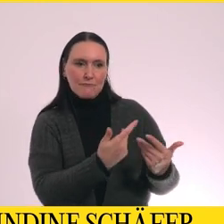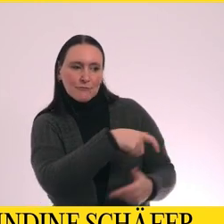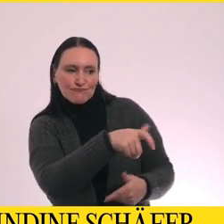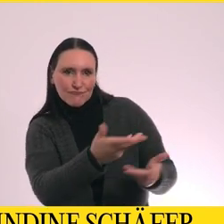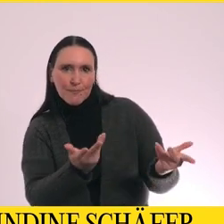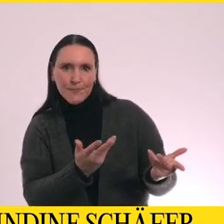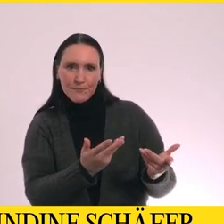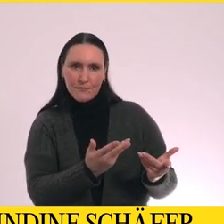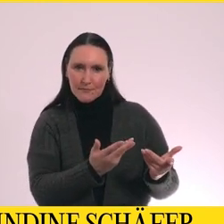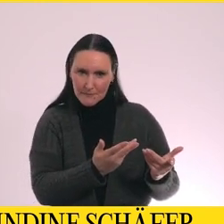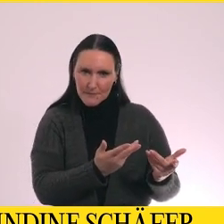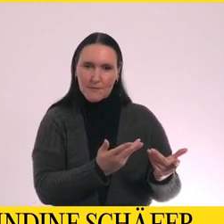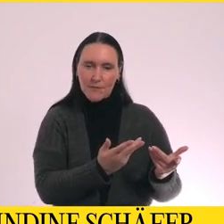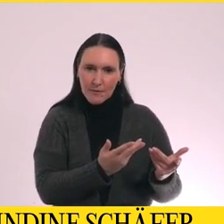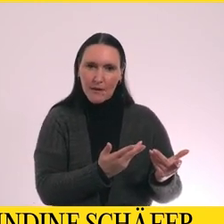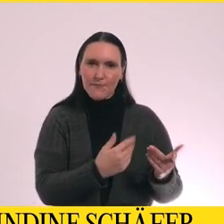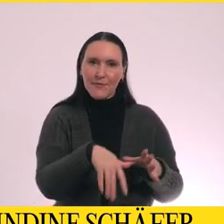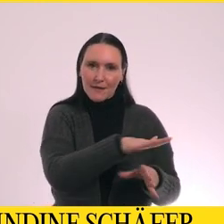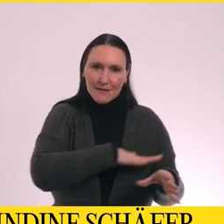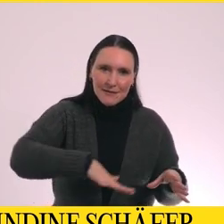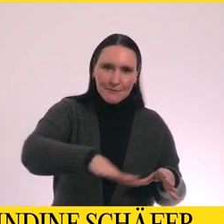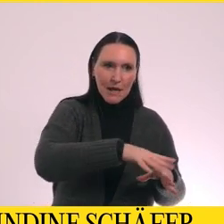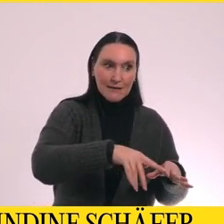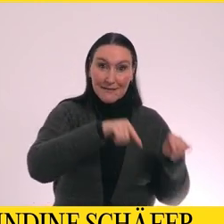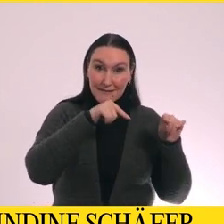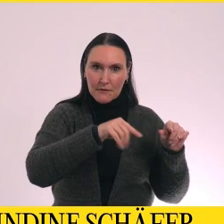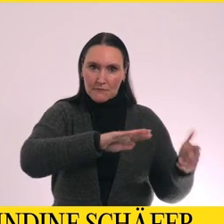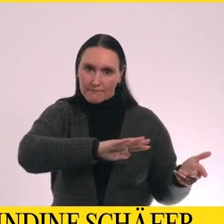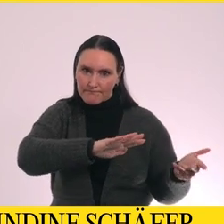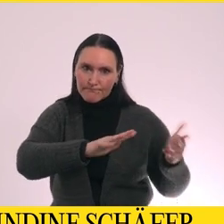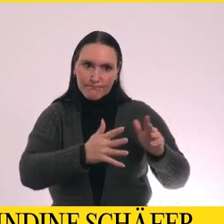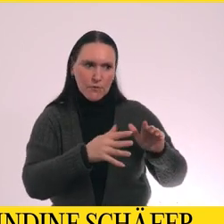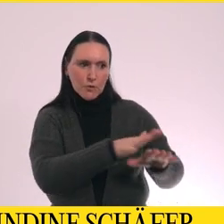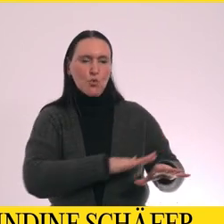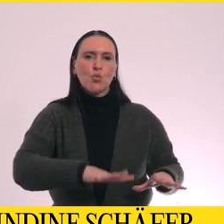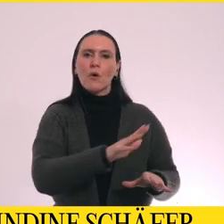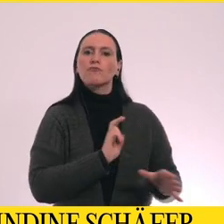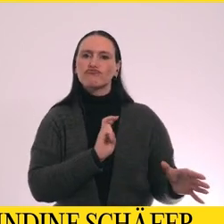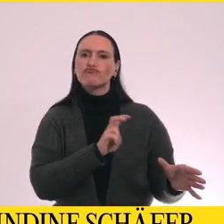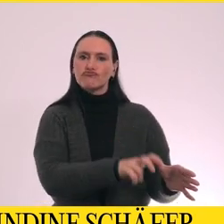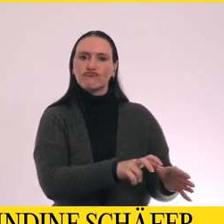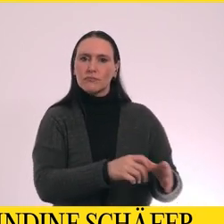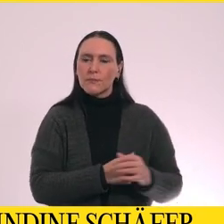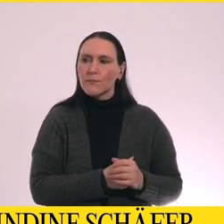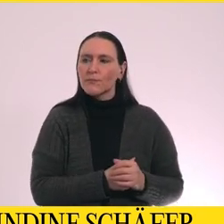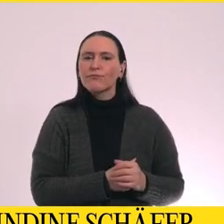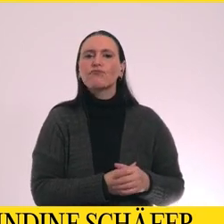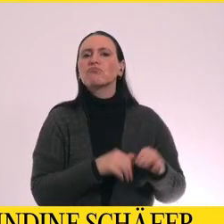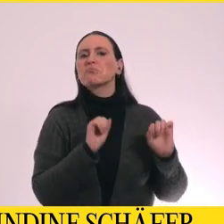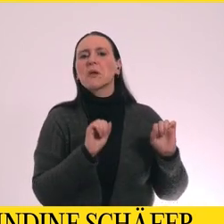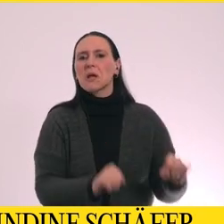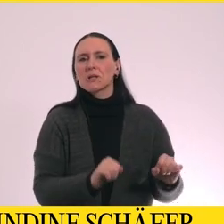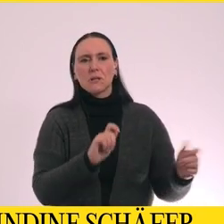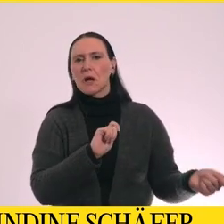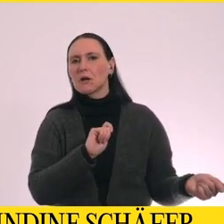that the space, so that we have access to a space that is, it can be transformed. It can